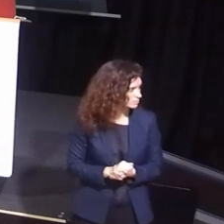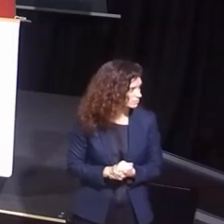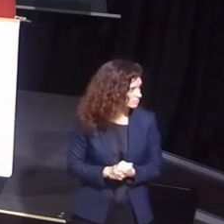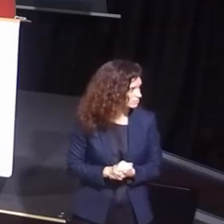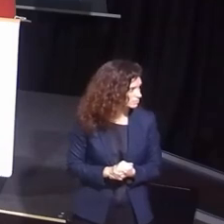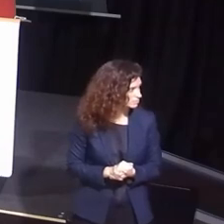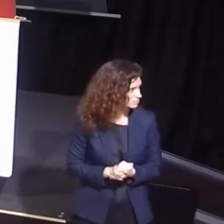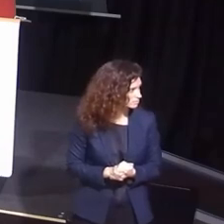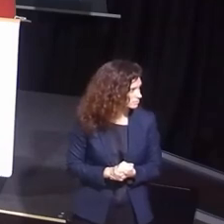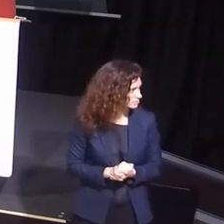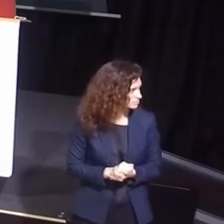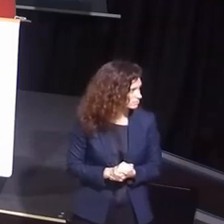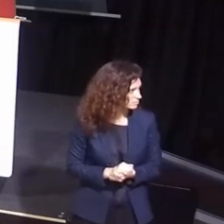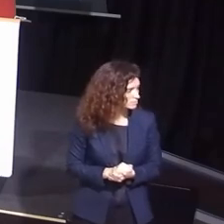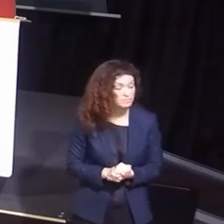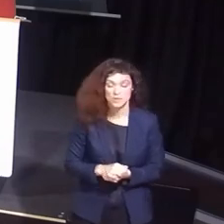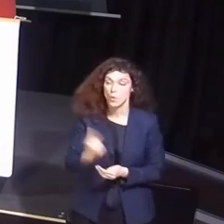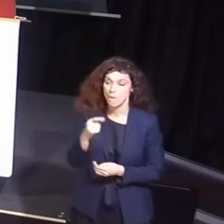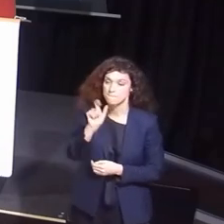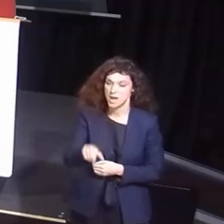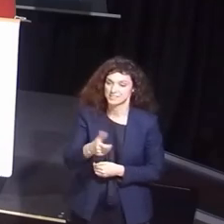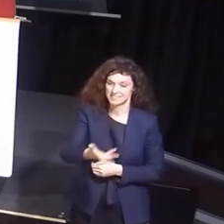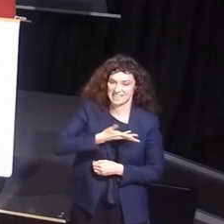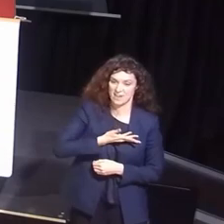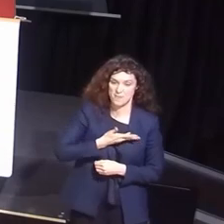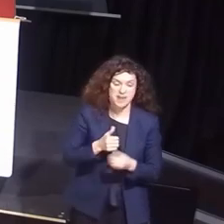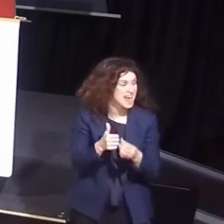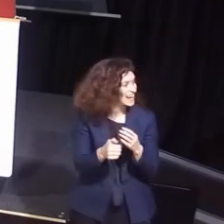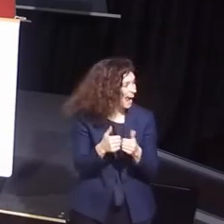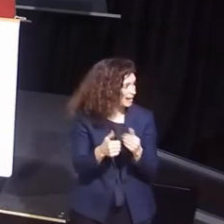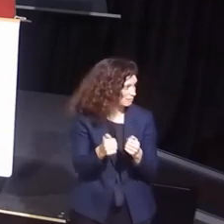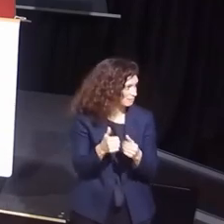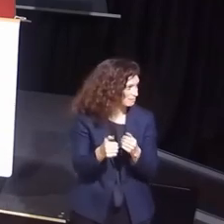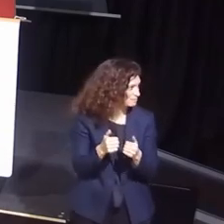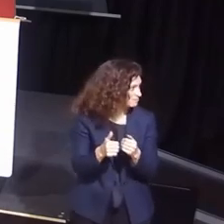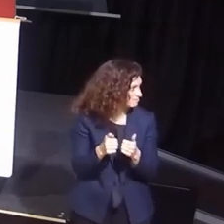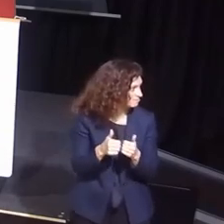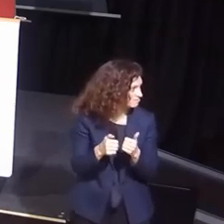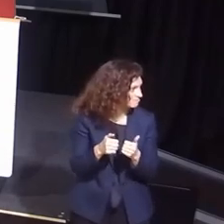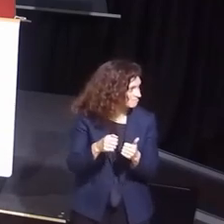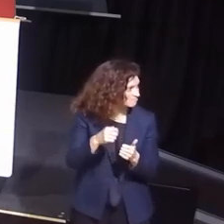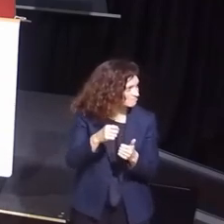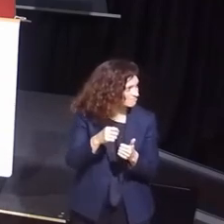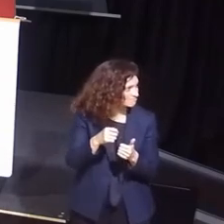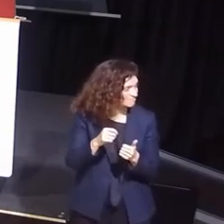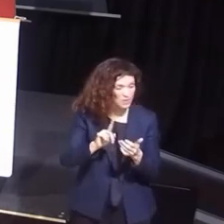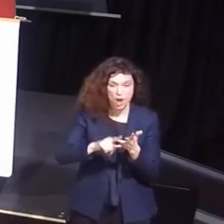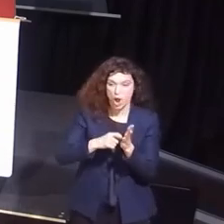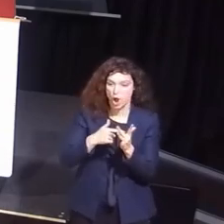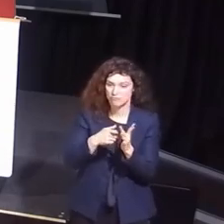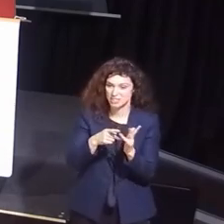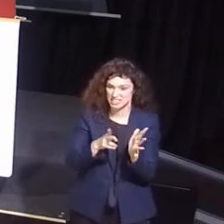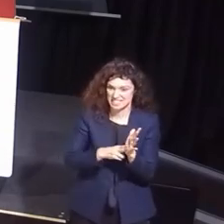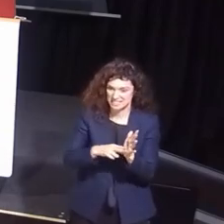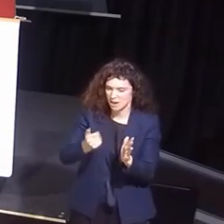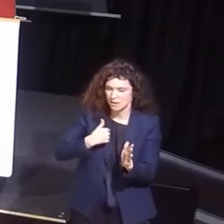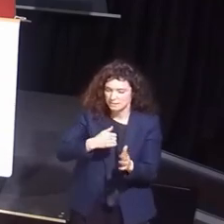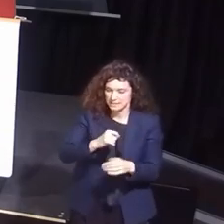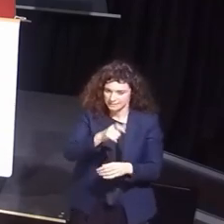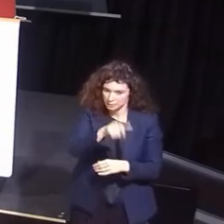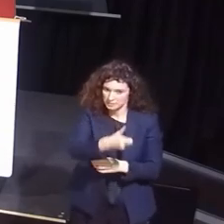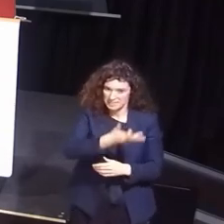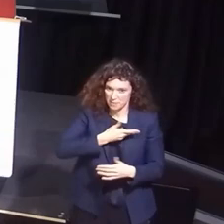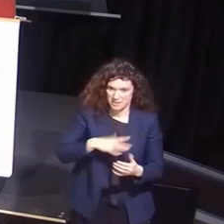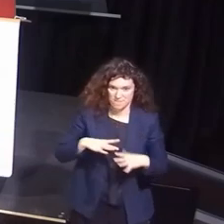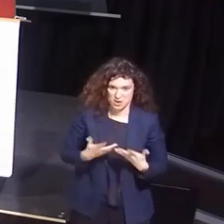install Origin, so it's still yet to be redeemed. Mm-hmm. Sorry. You didn't name the game, but I mean, there's not many games that are